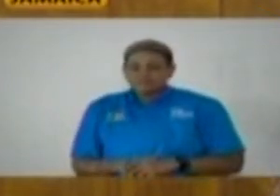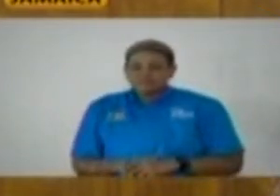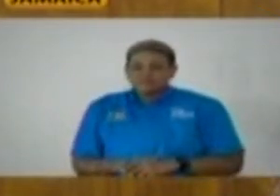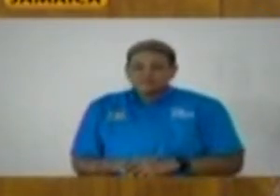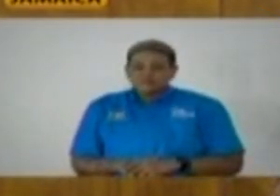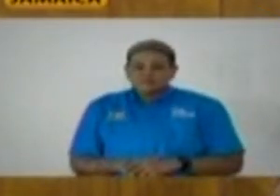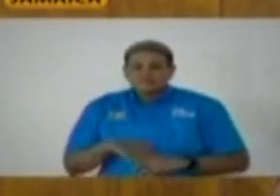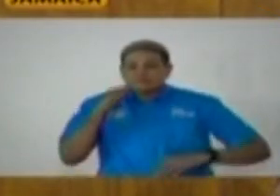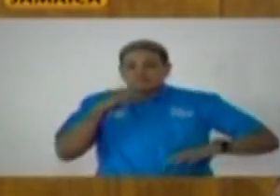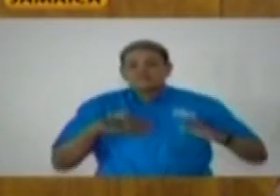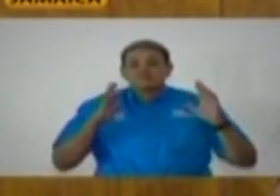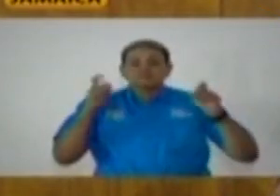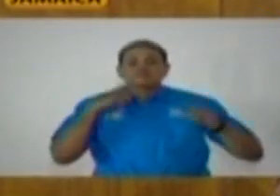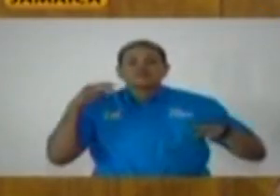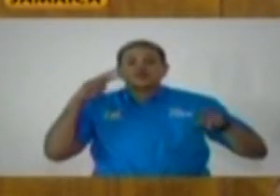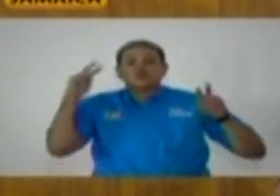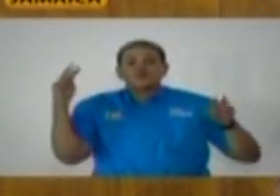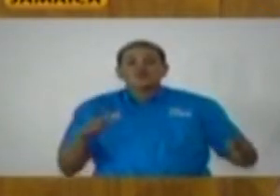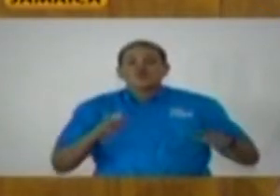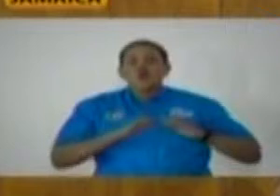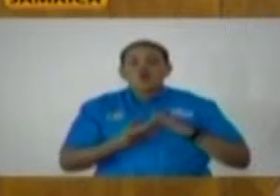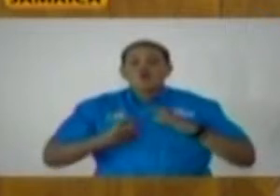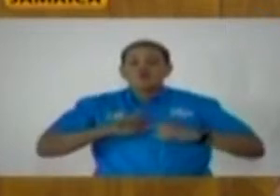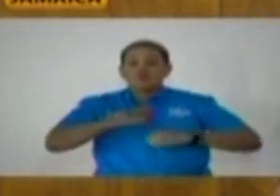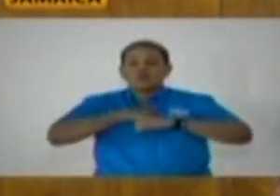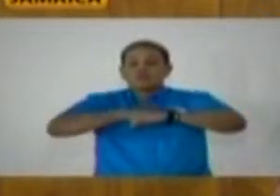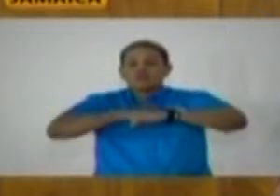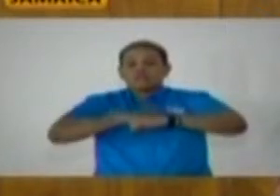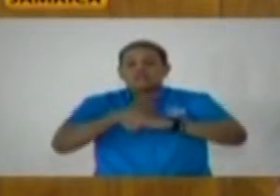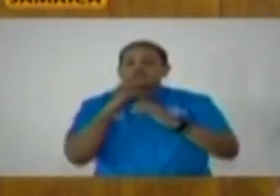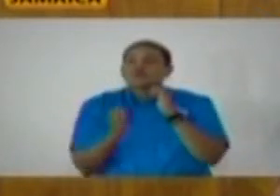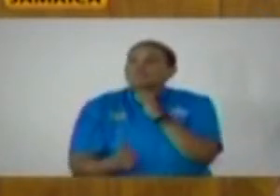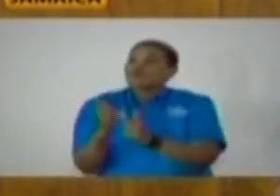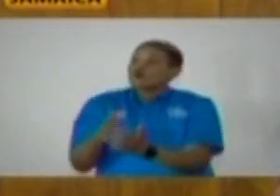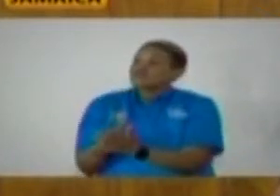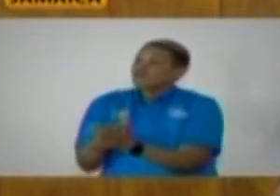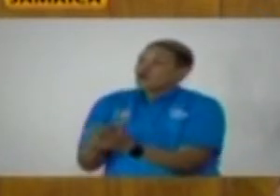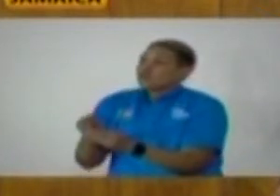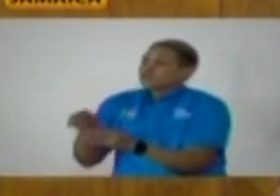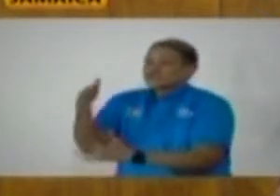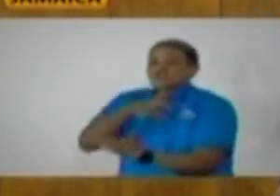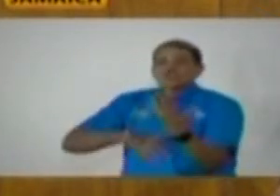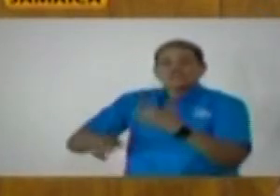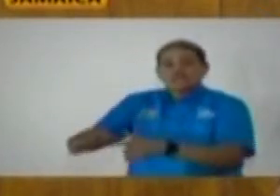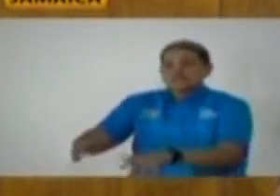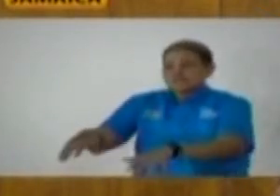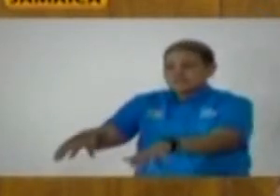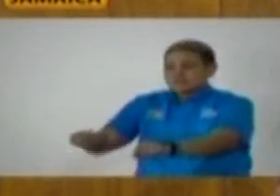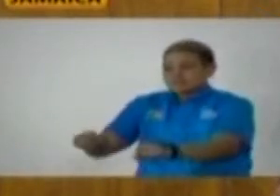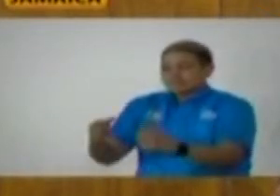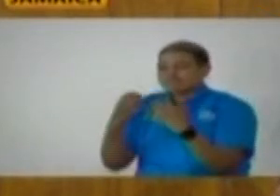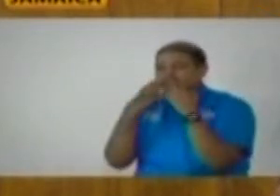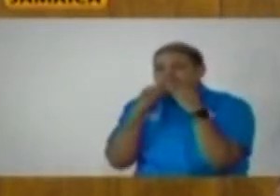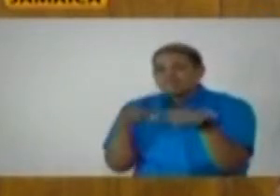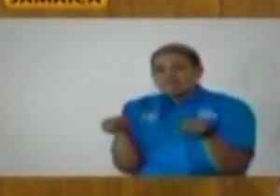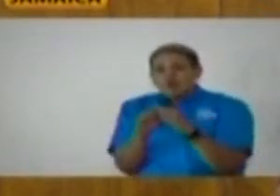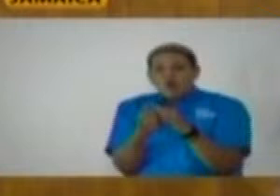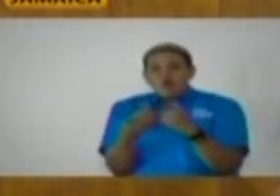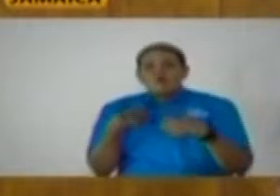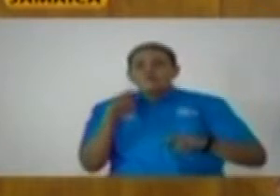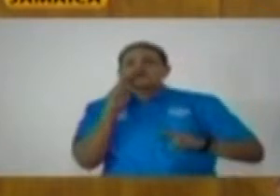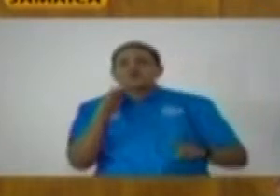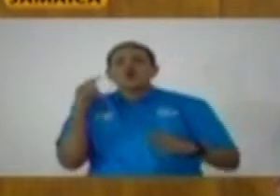Madam Speaker, I want to turn to looking at how we protect the most vulnerable in our society. We must address